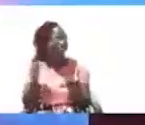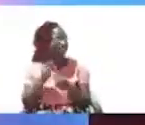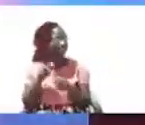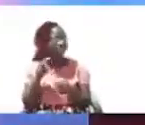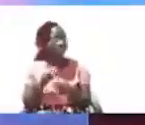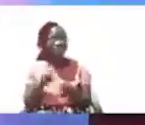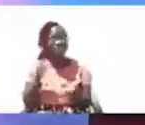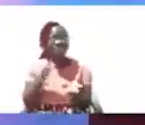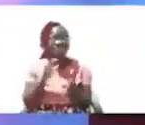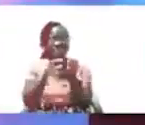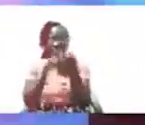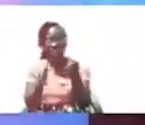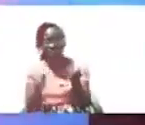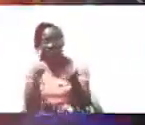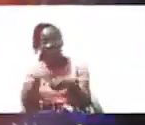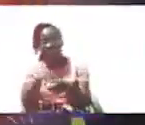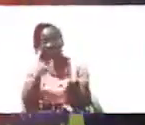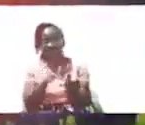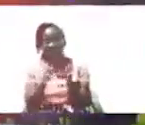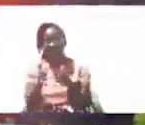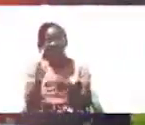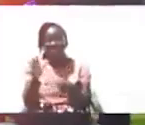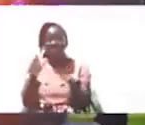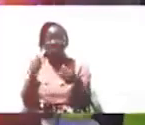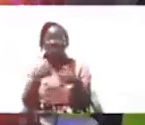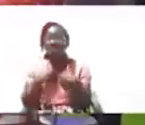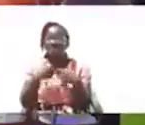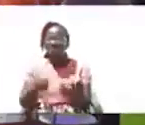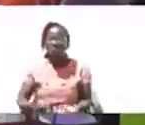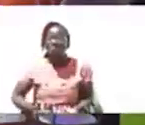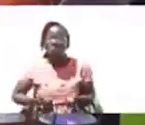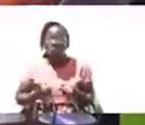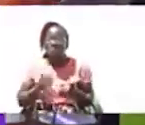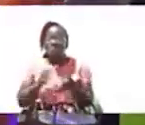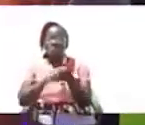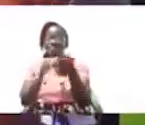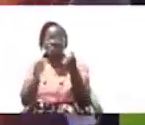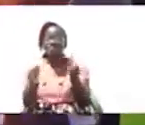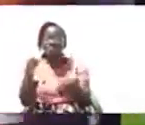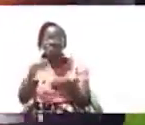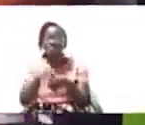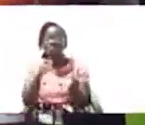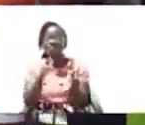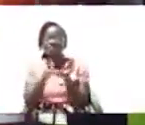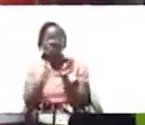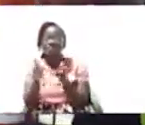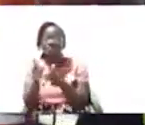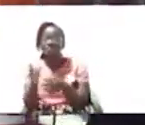Yes,